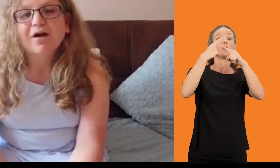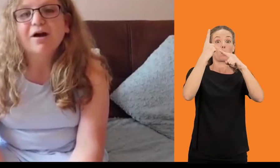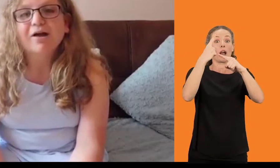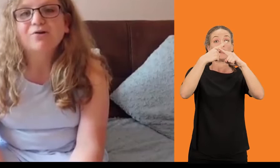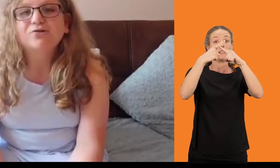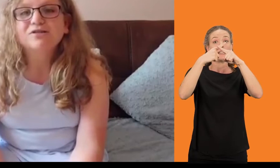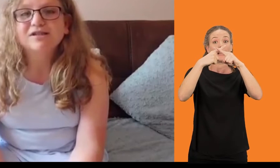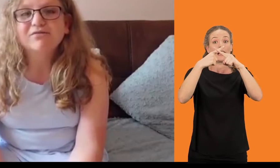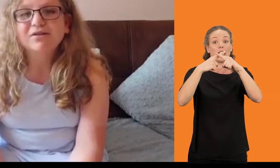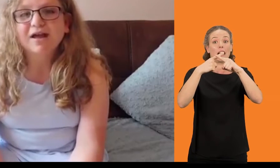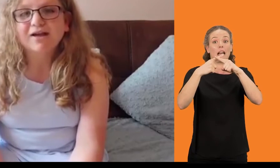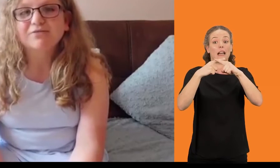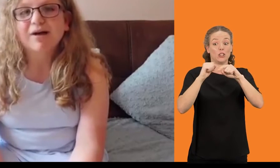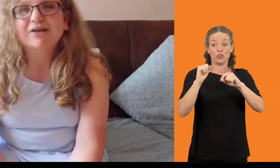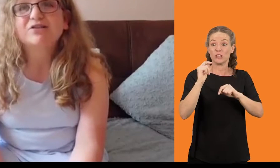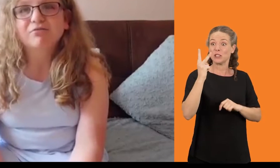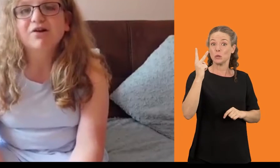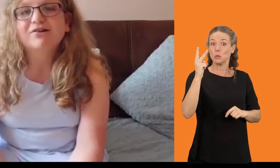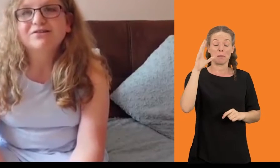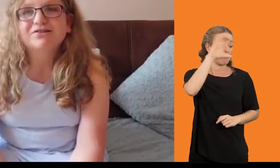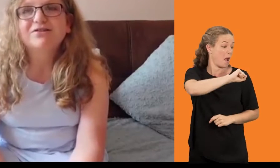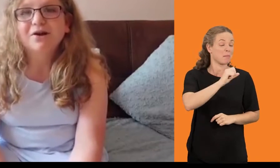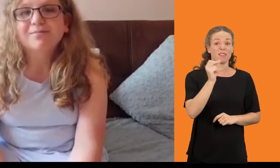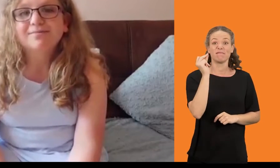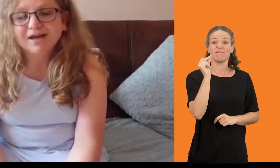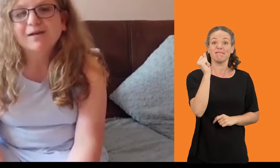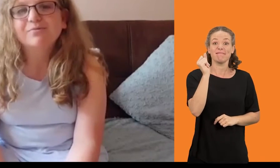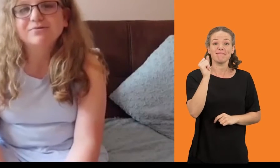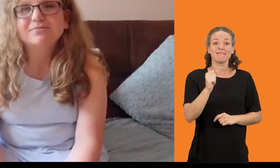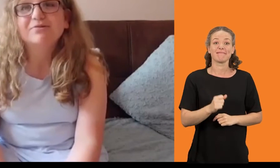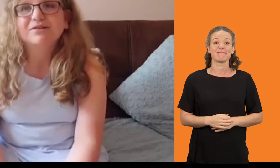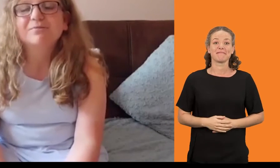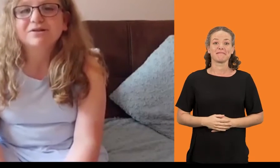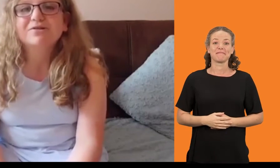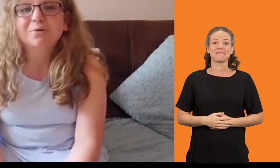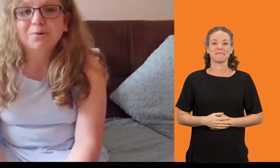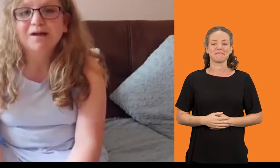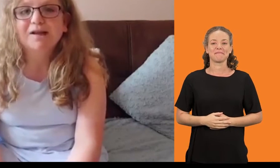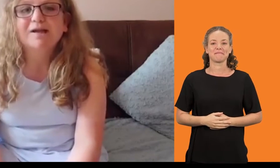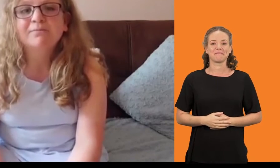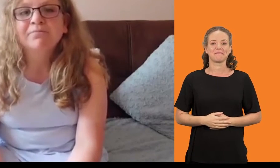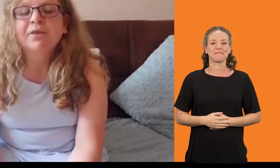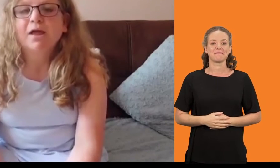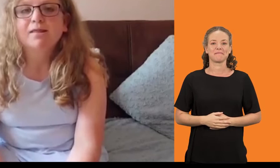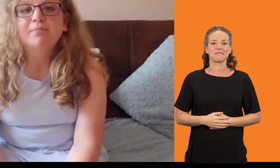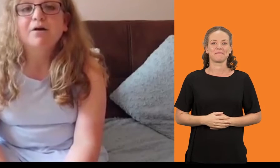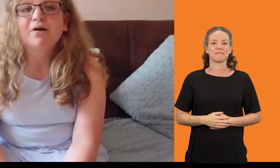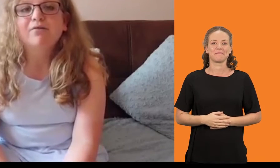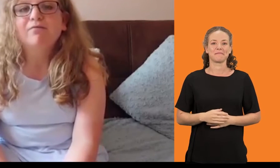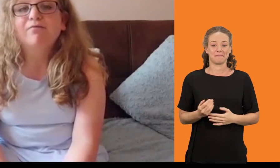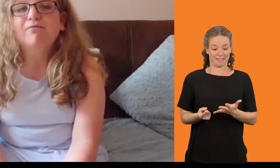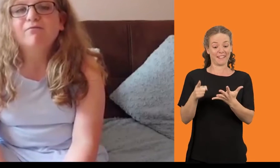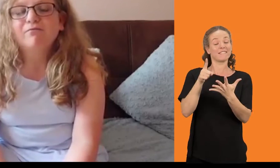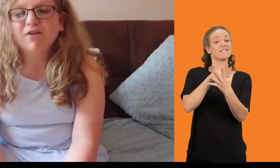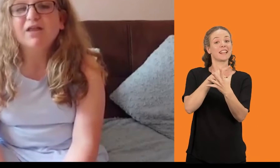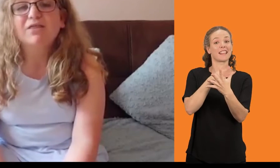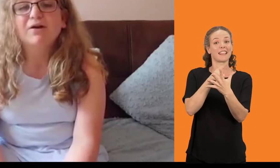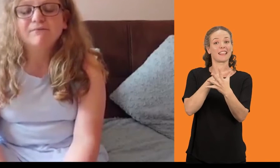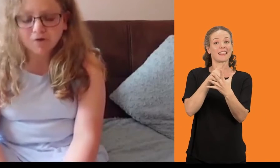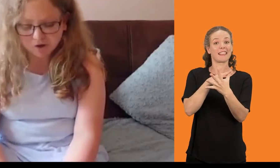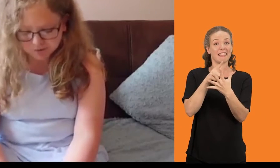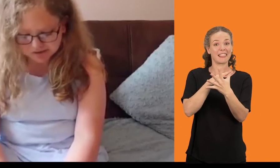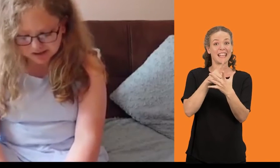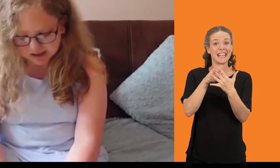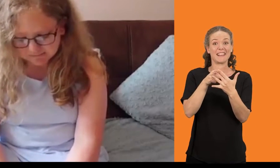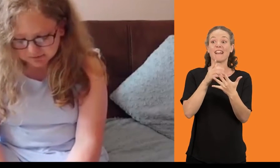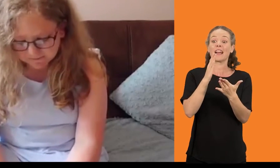I couldn't even get past the first times tables because it went so quickly. And then my fifth